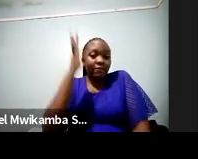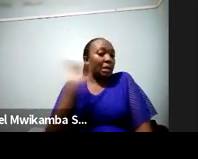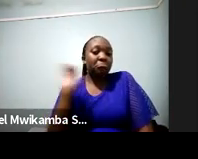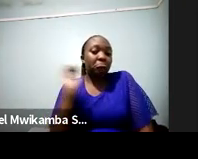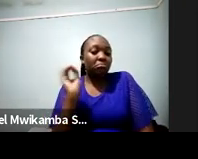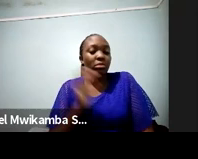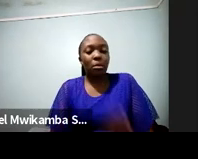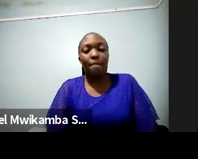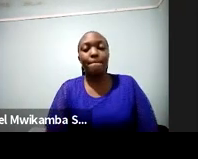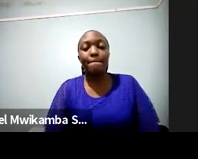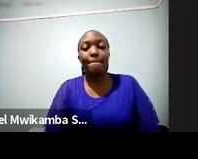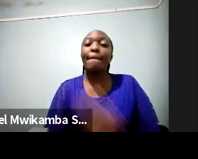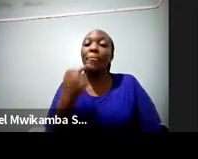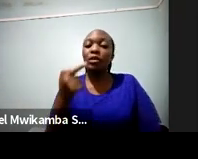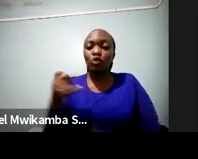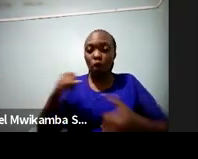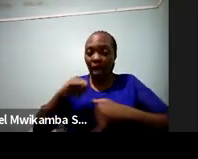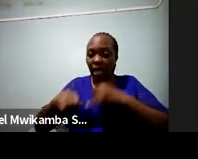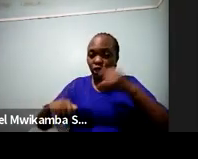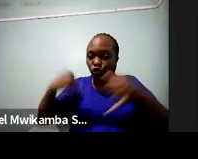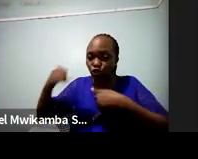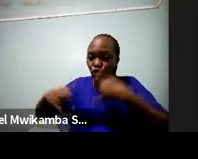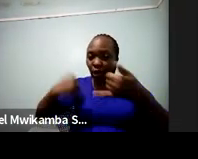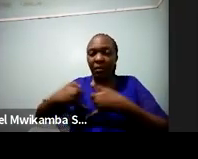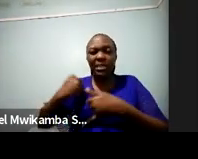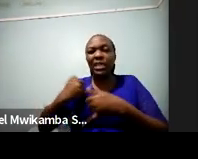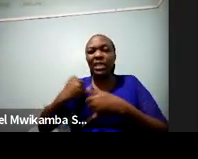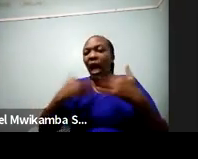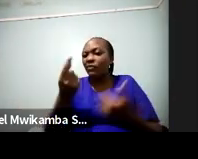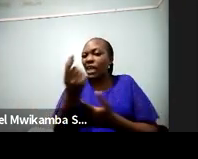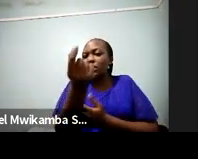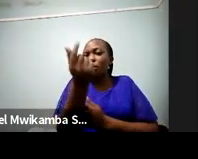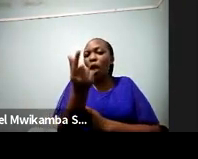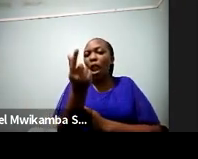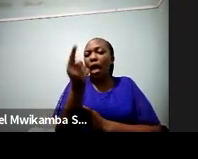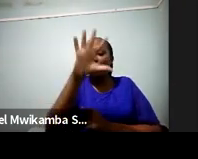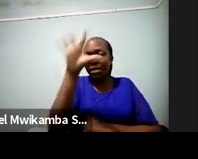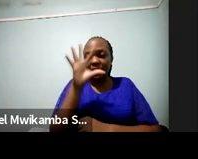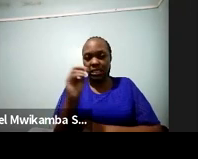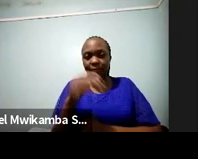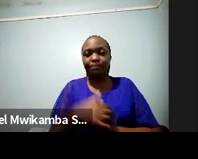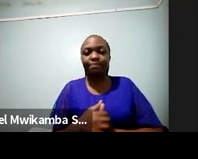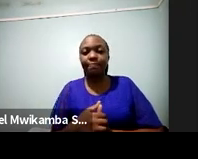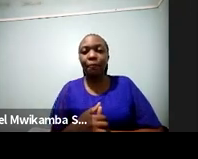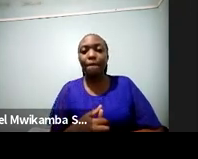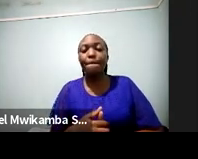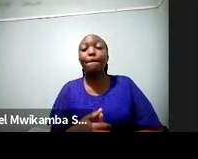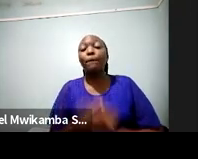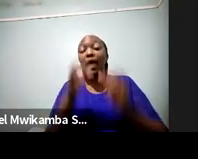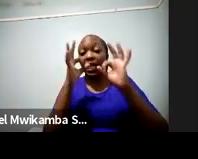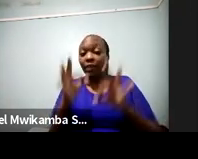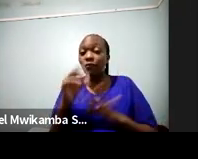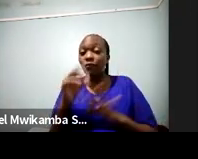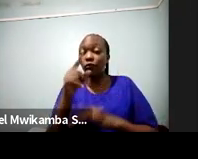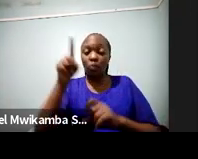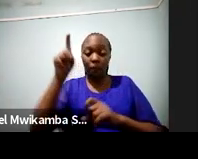work with a budget of around 5%. If you have to take debt, if you have to take a loan from a circle, take a loan from your brother, sister,